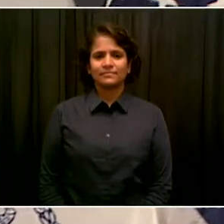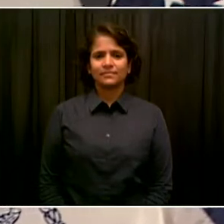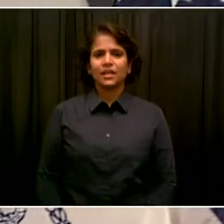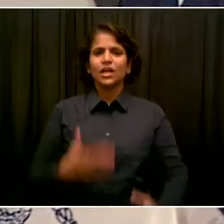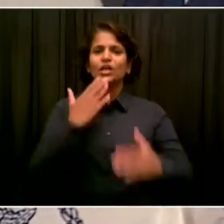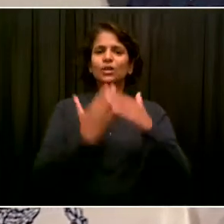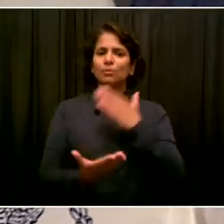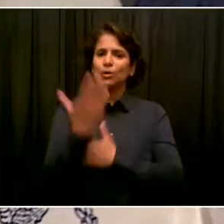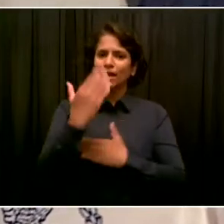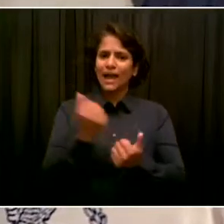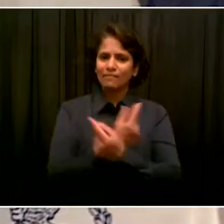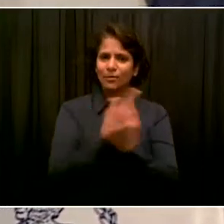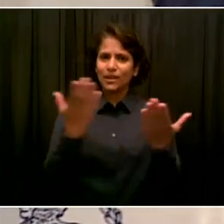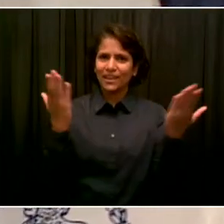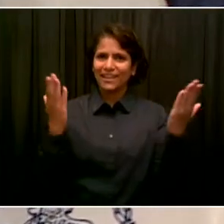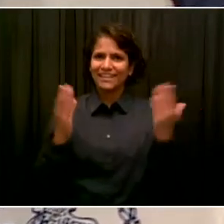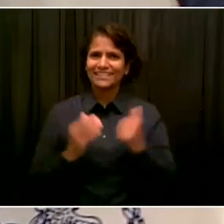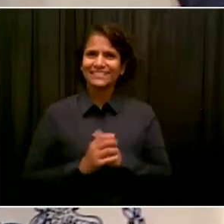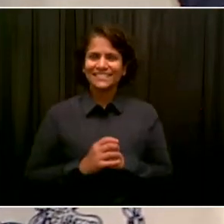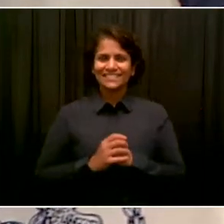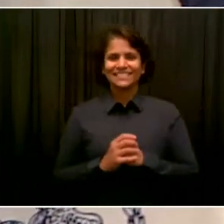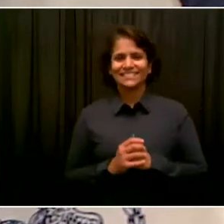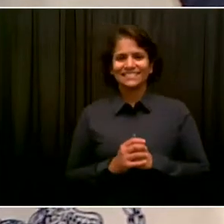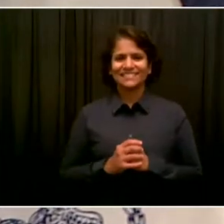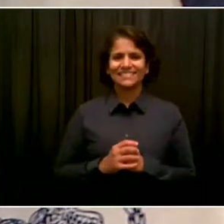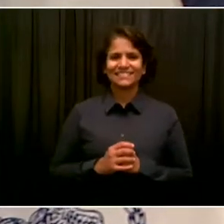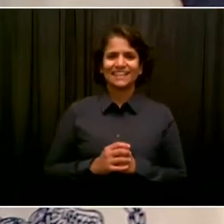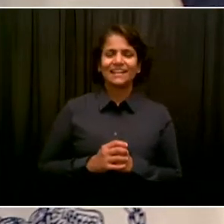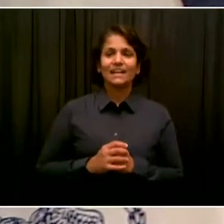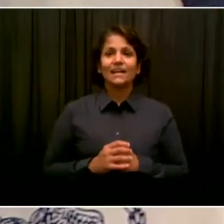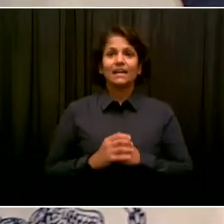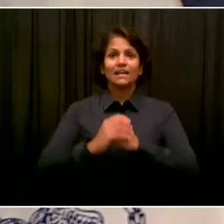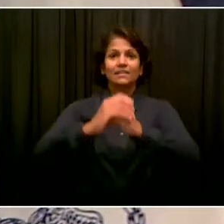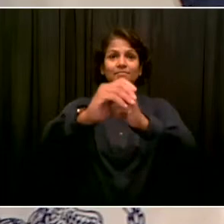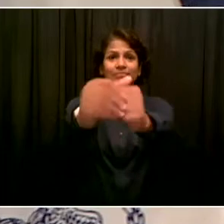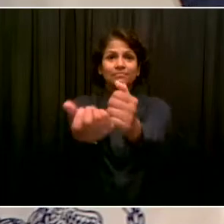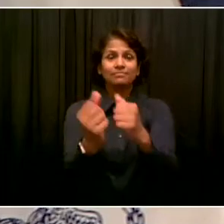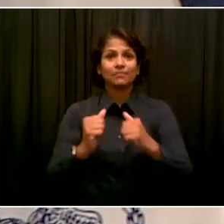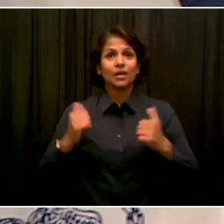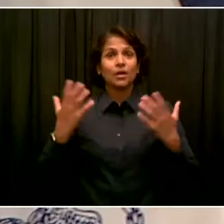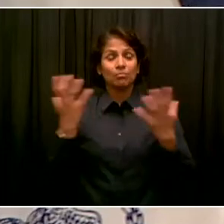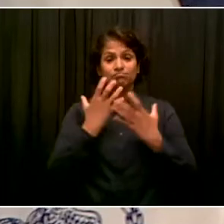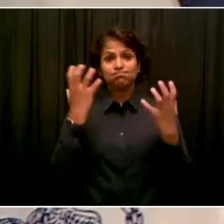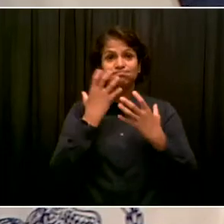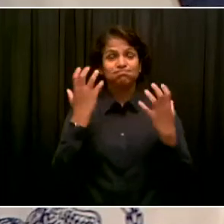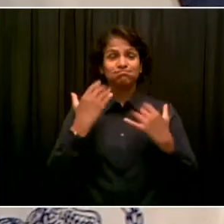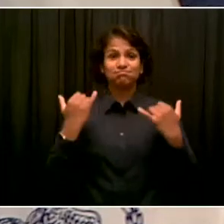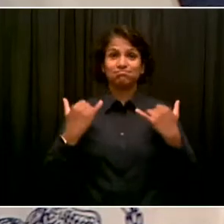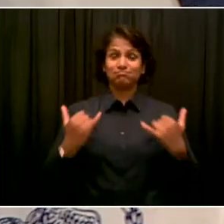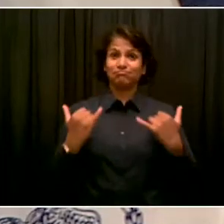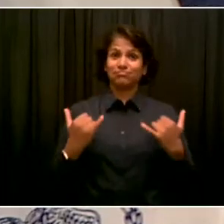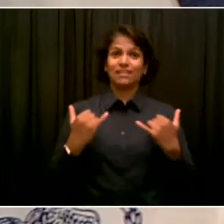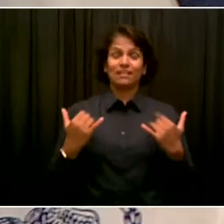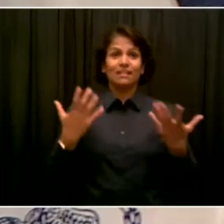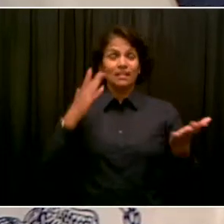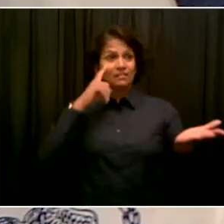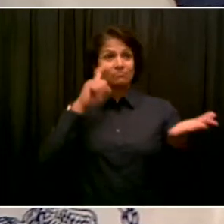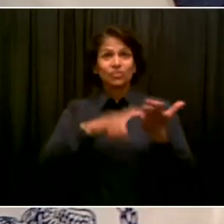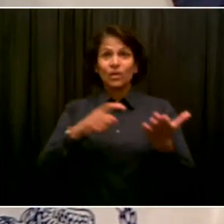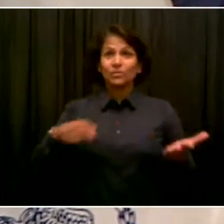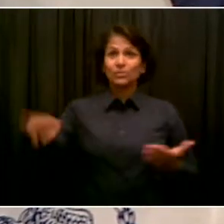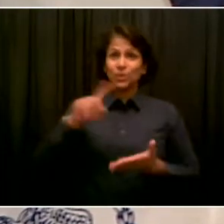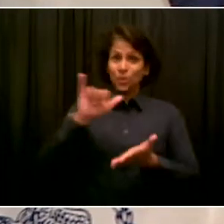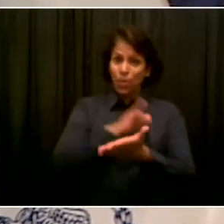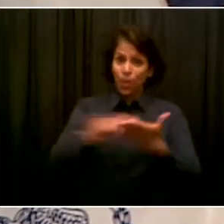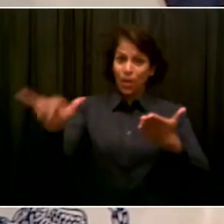Good morning, everybody. We see extraordinary progress with our recovery here in the city,